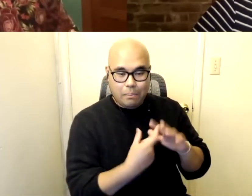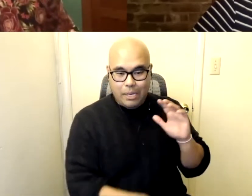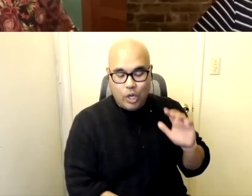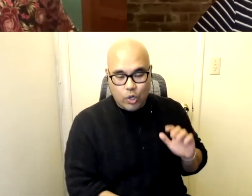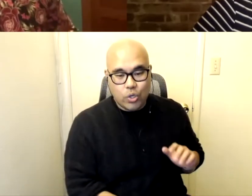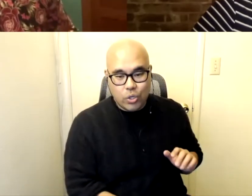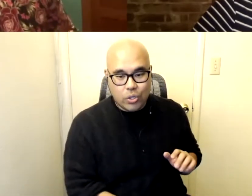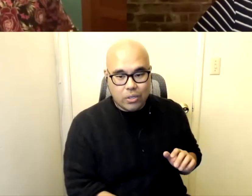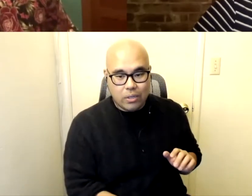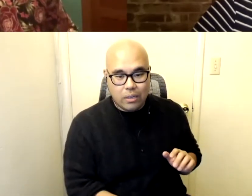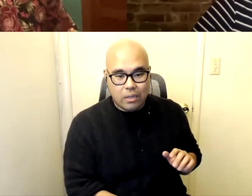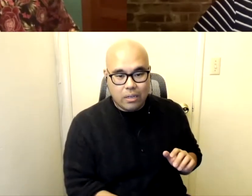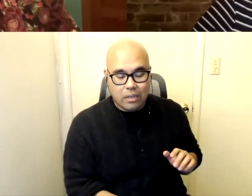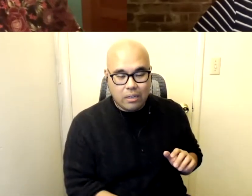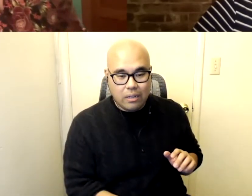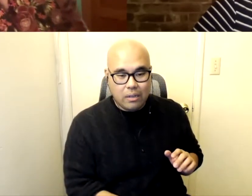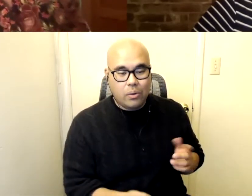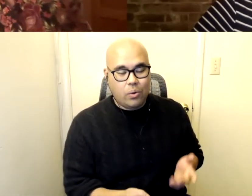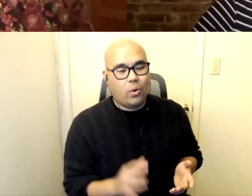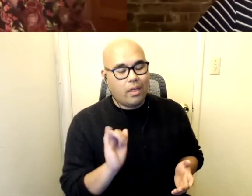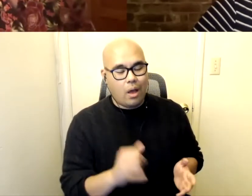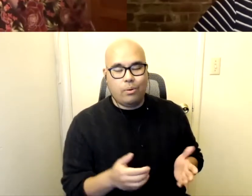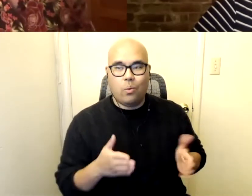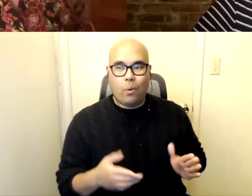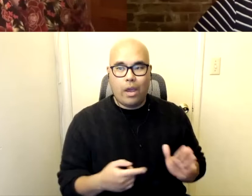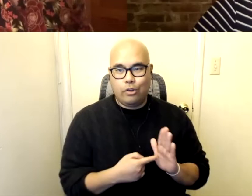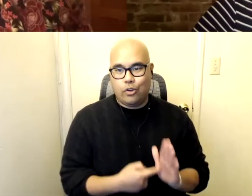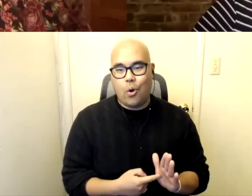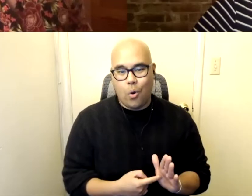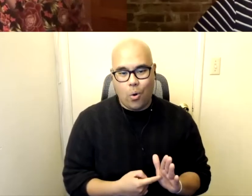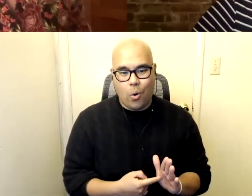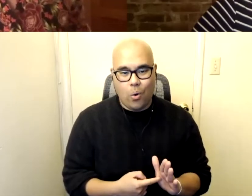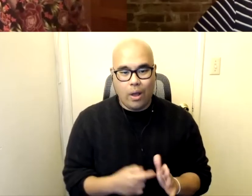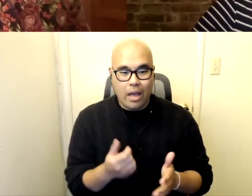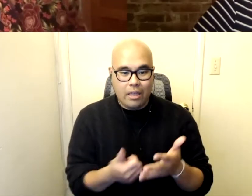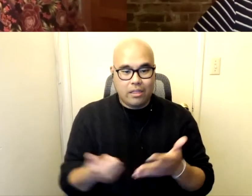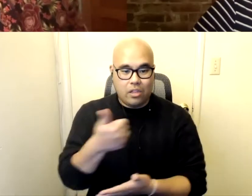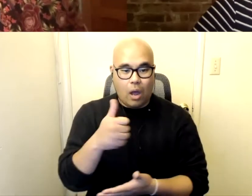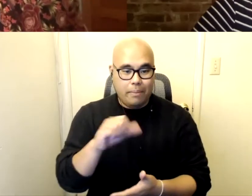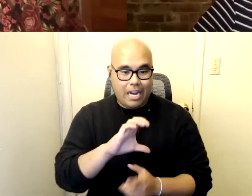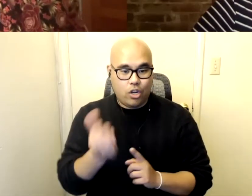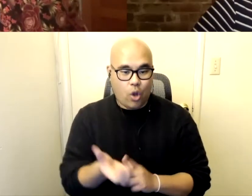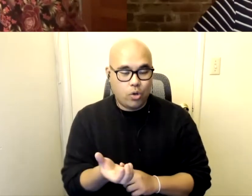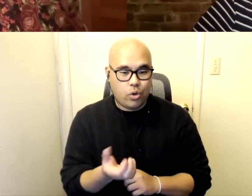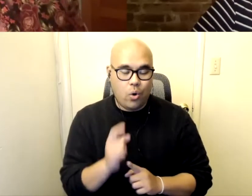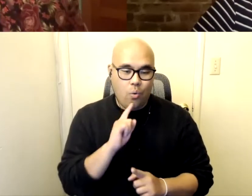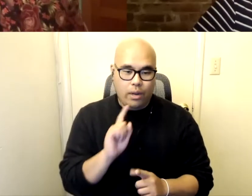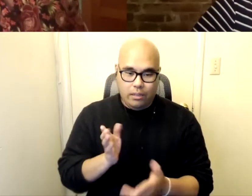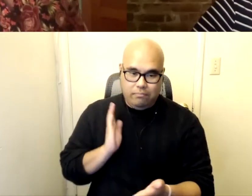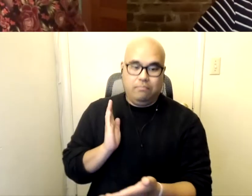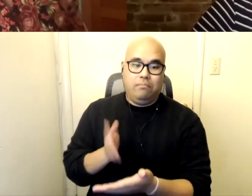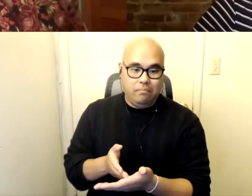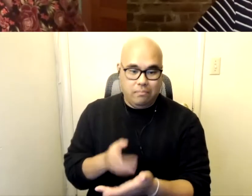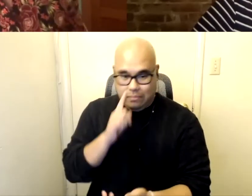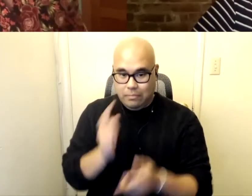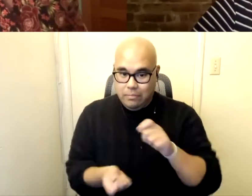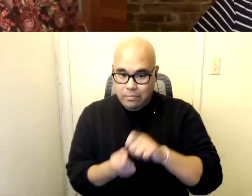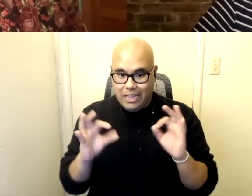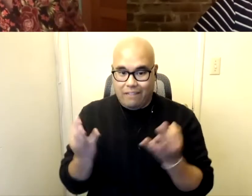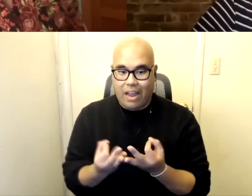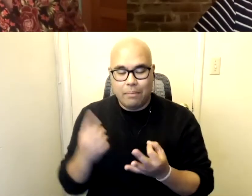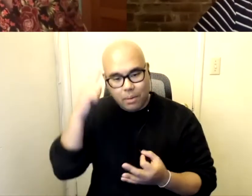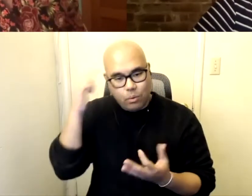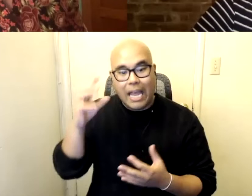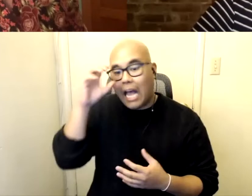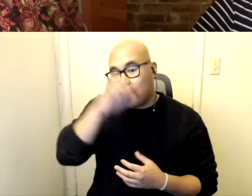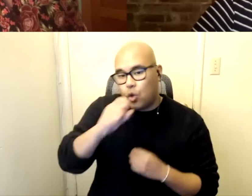showing um, actually the dominant culture kind of turning on the family because of what they assumed about the family and Elf.